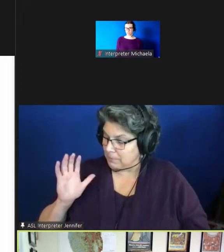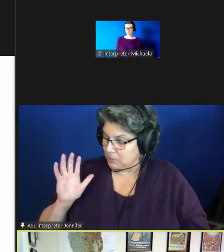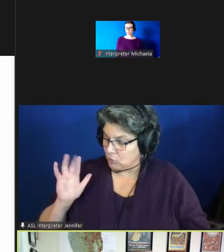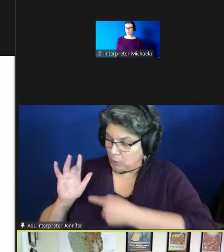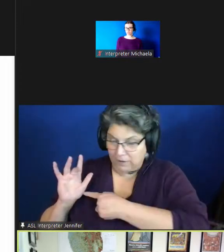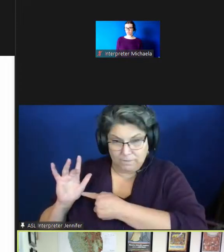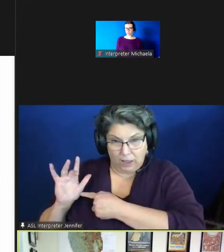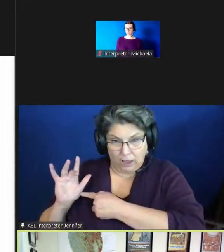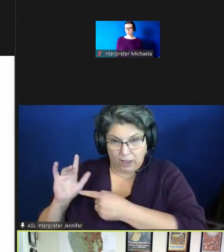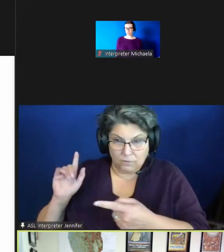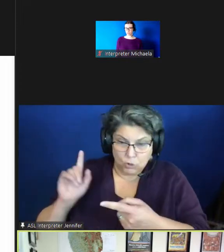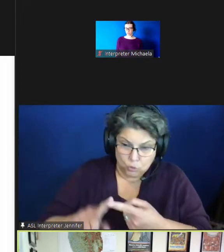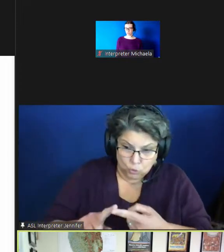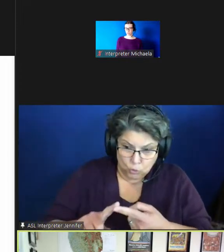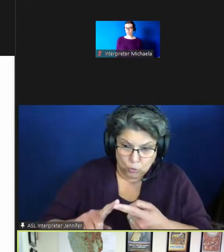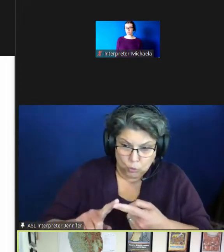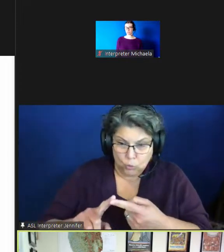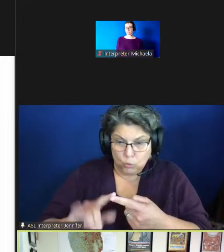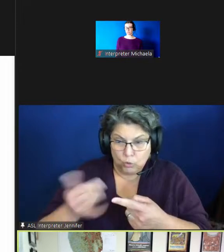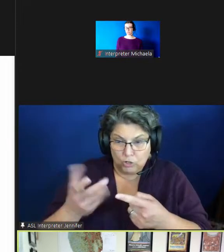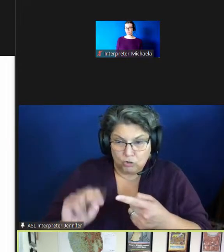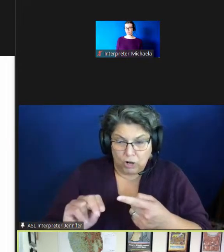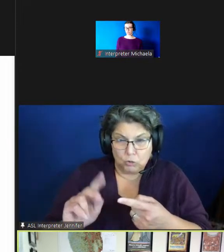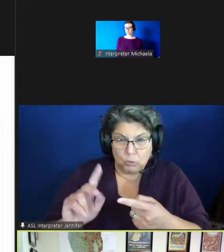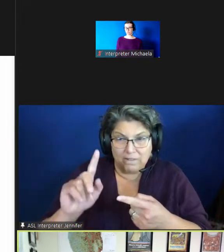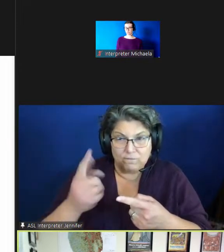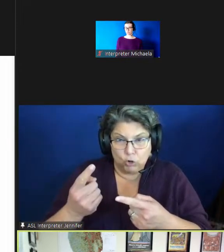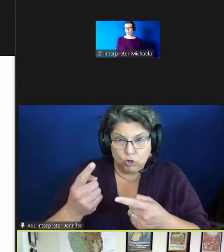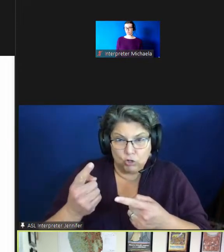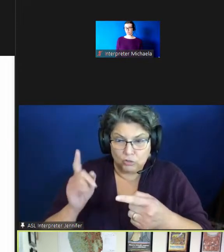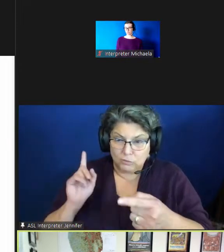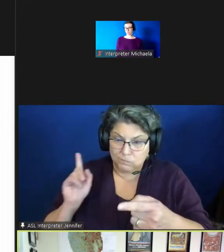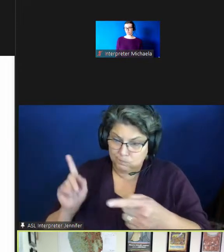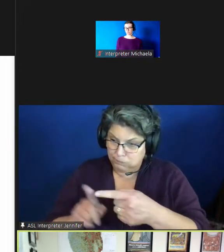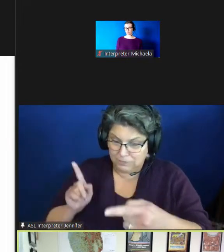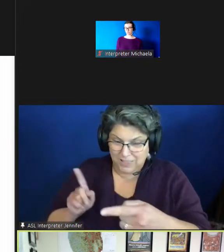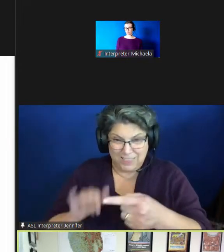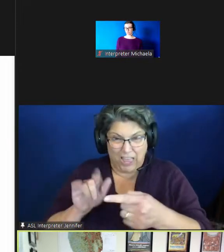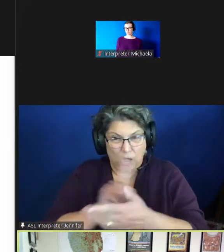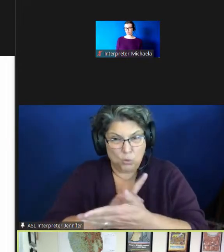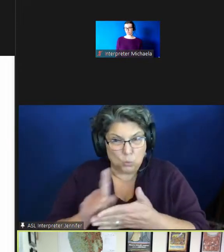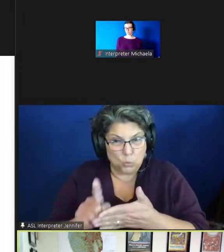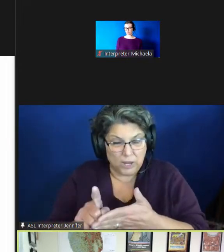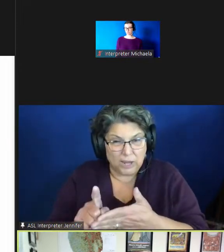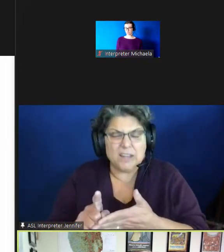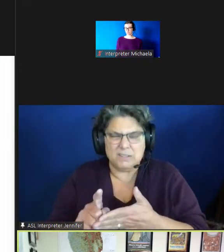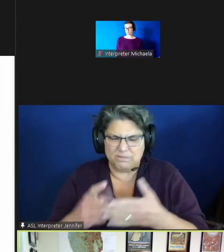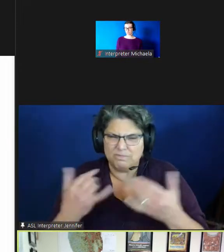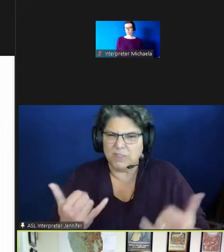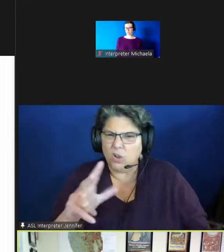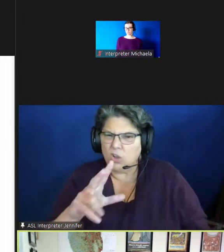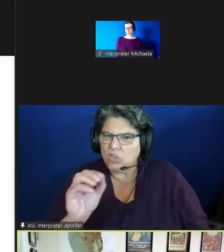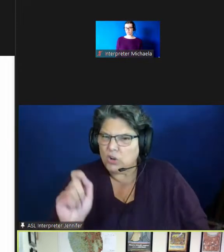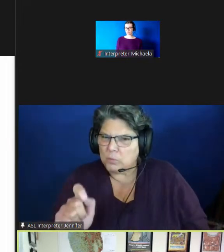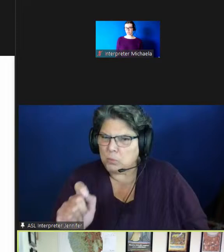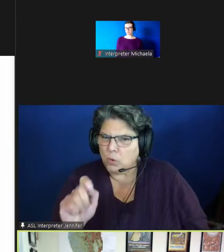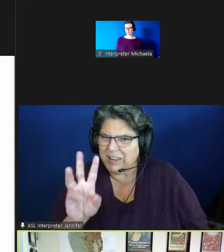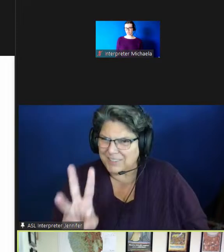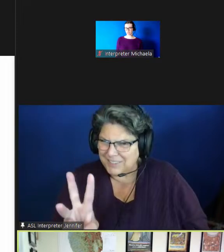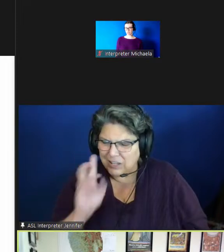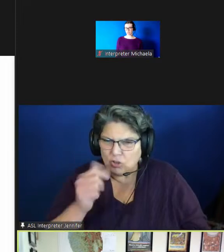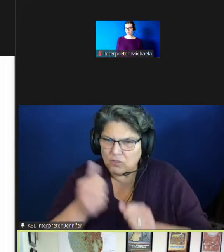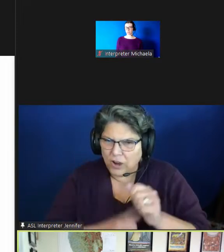to the week ending January 1st. And it is now 30.6 per